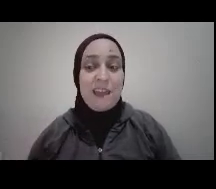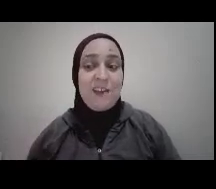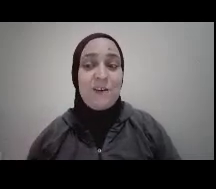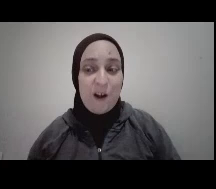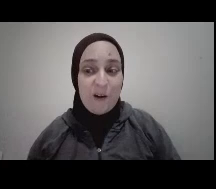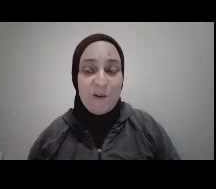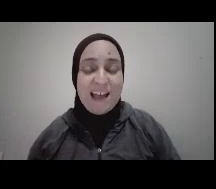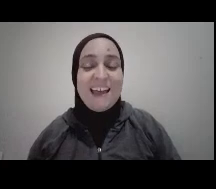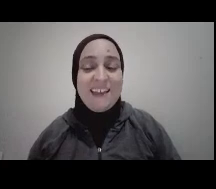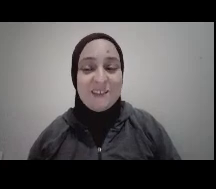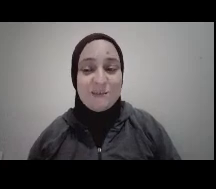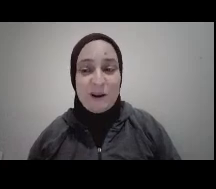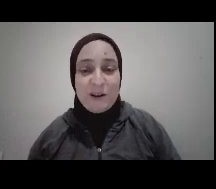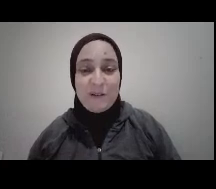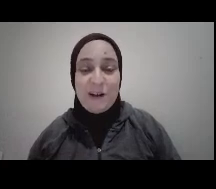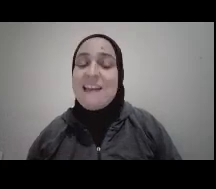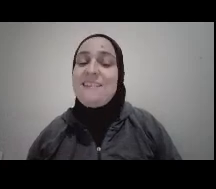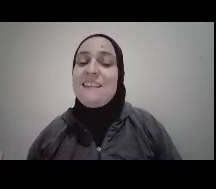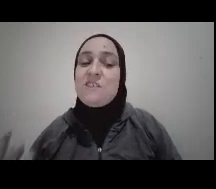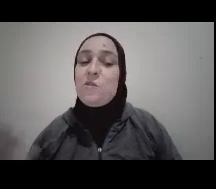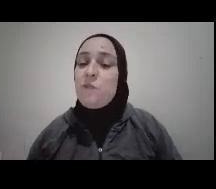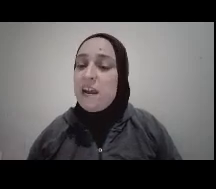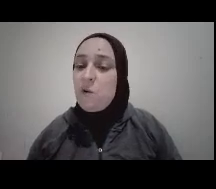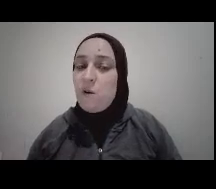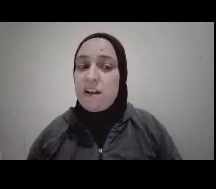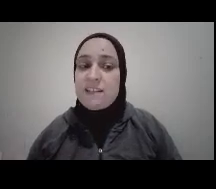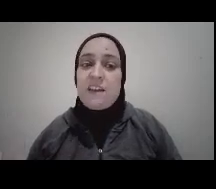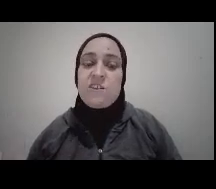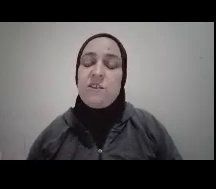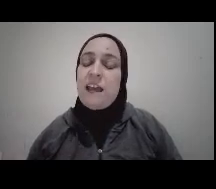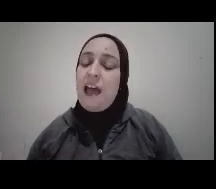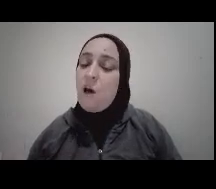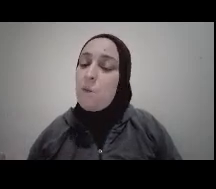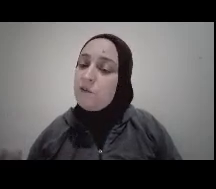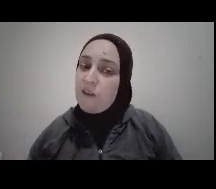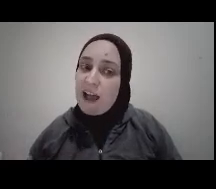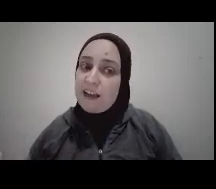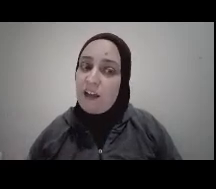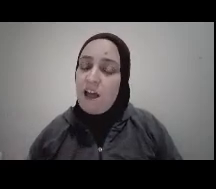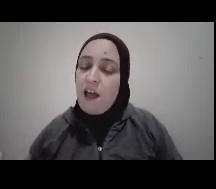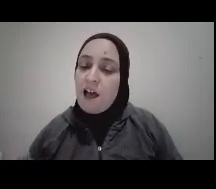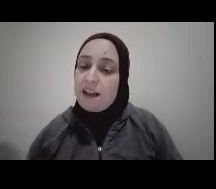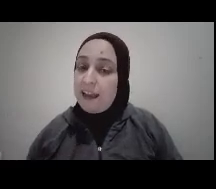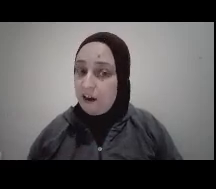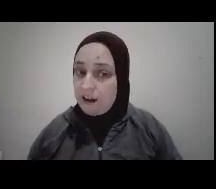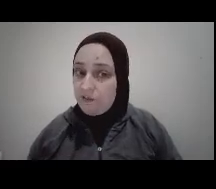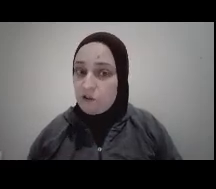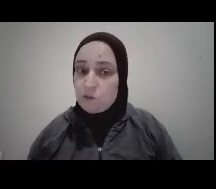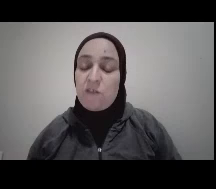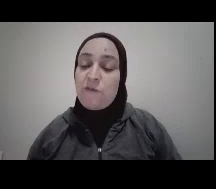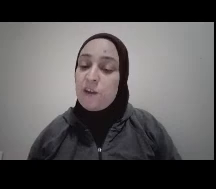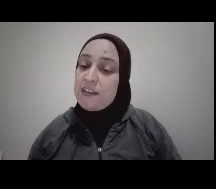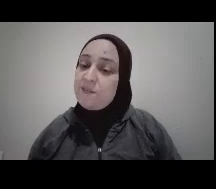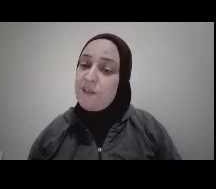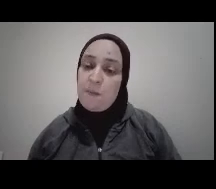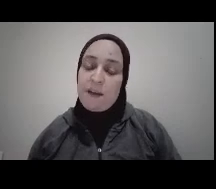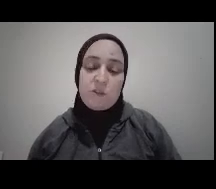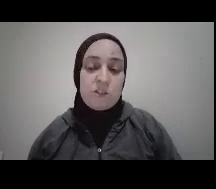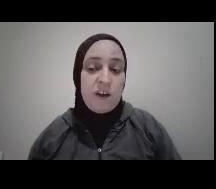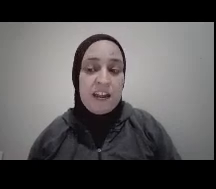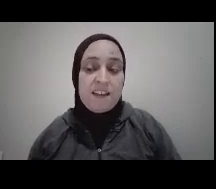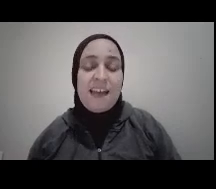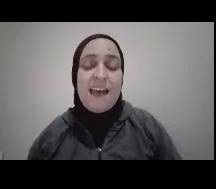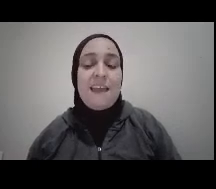Help Me Grow Hillsborough? This great organization can help provide caregivers with free